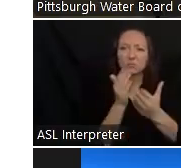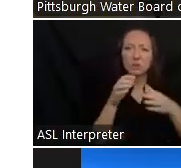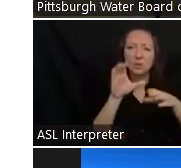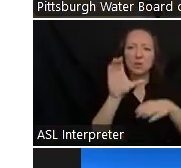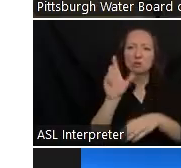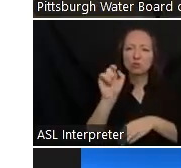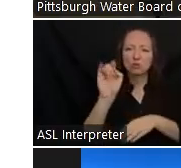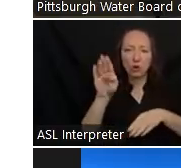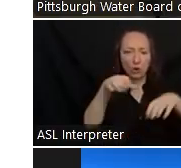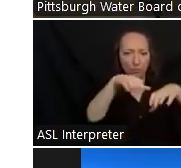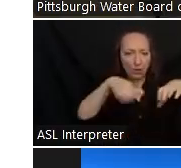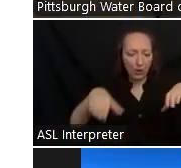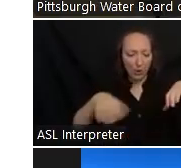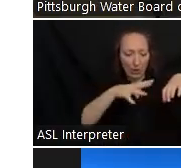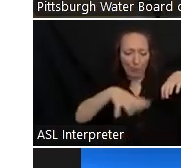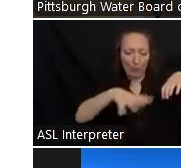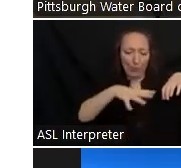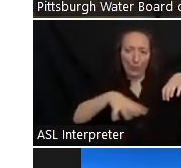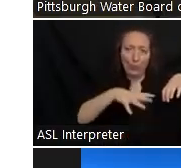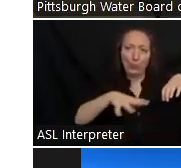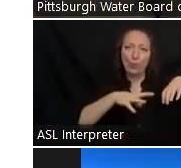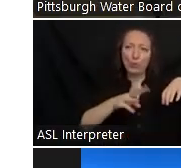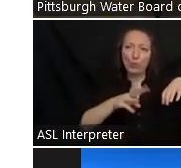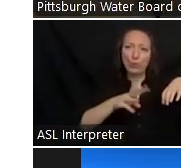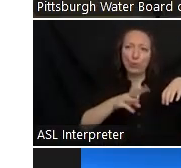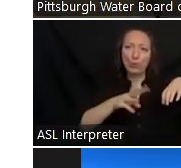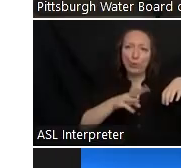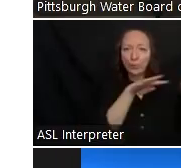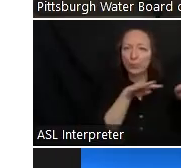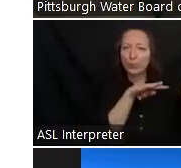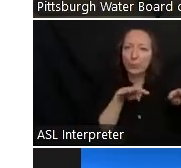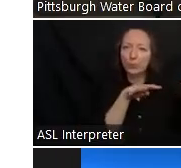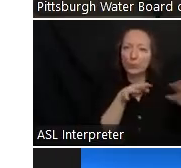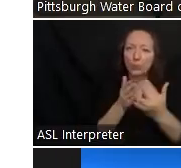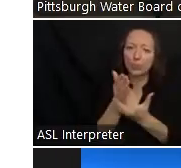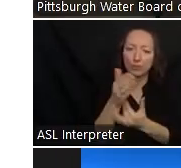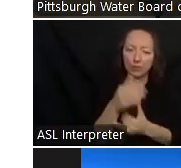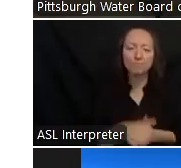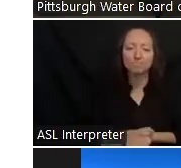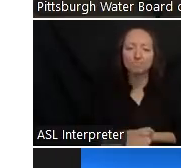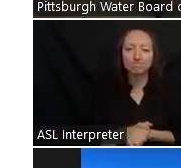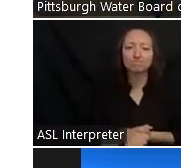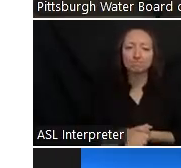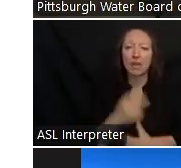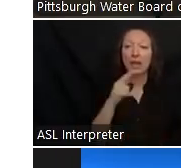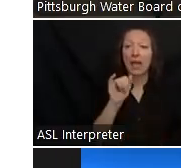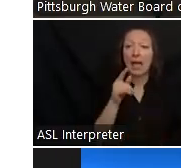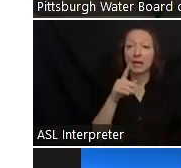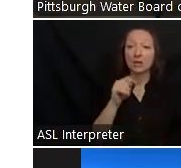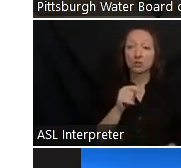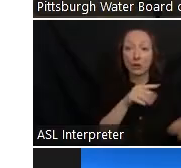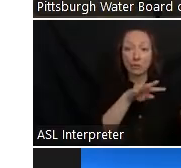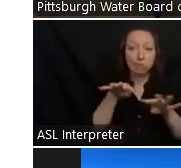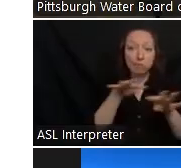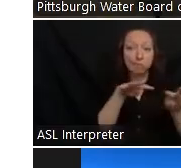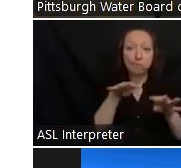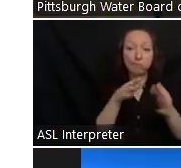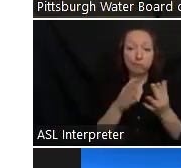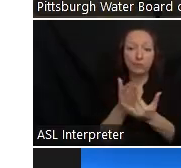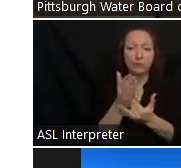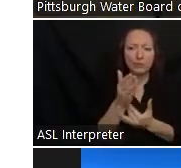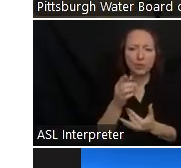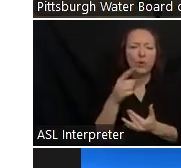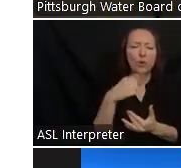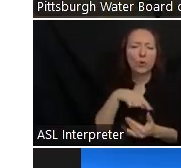that water to be drawn through. Once they do flush the hydrants, on the side there's a little field instruments